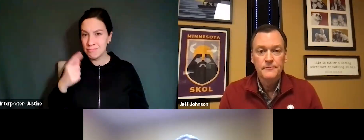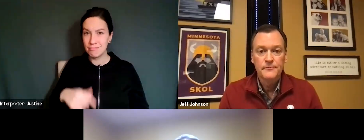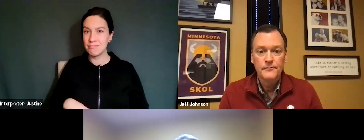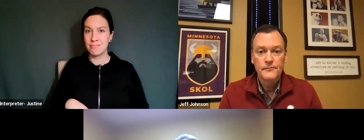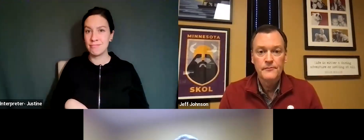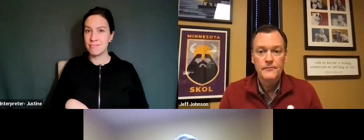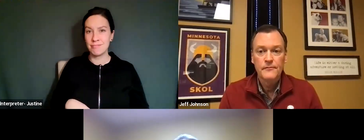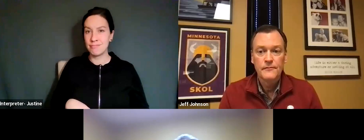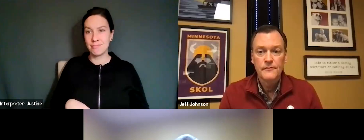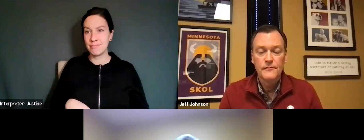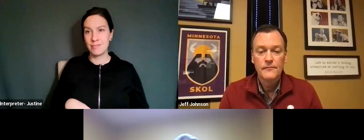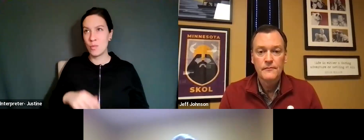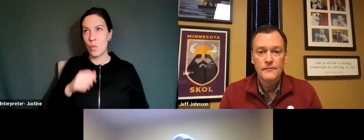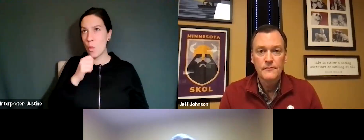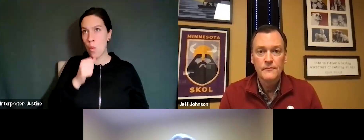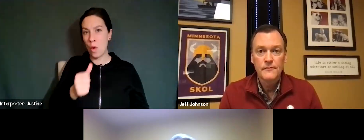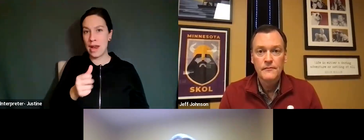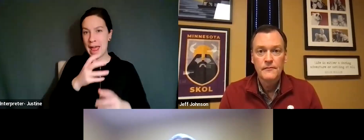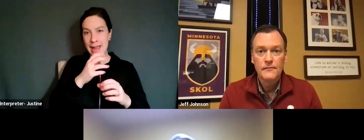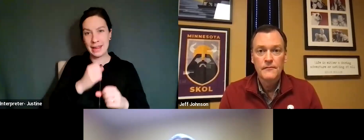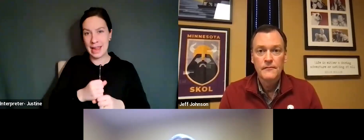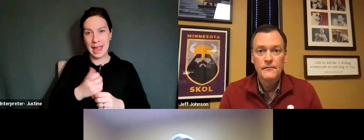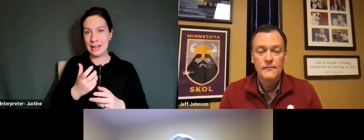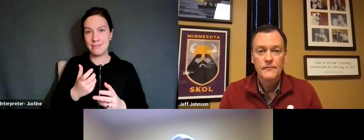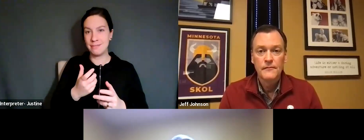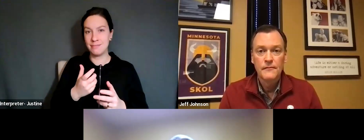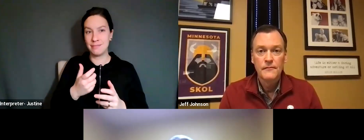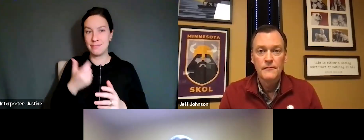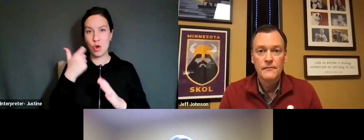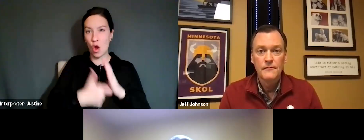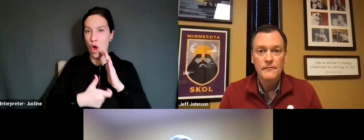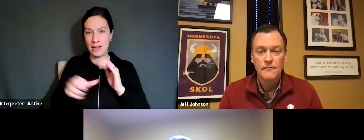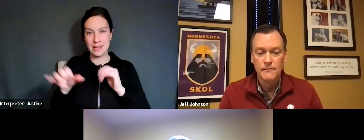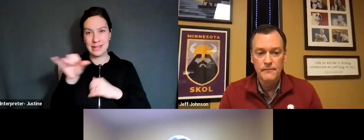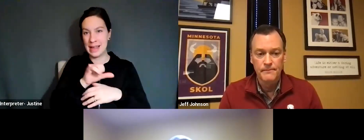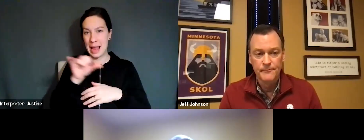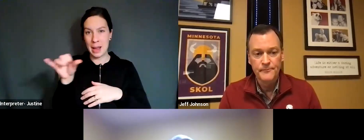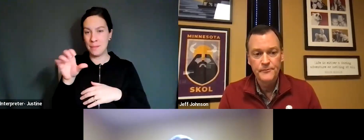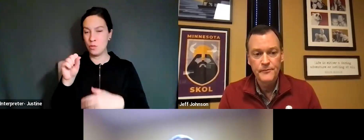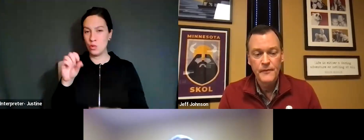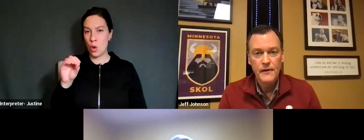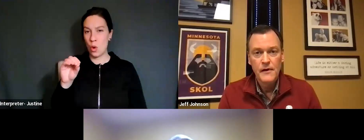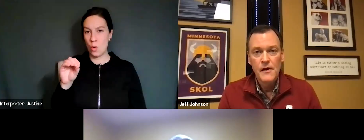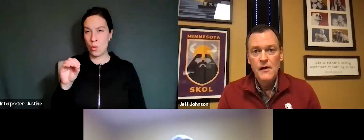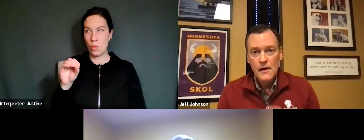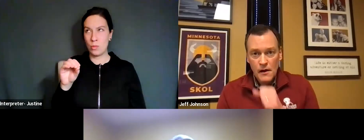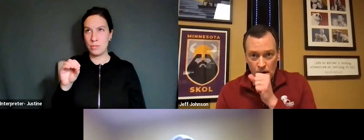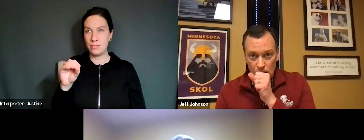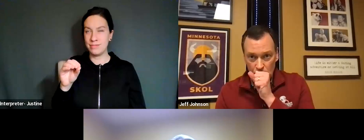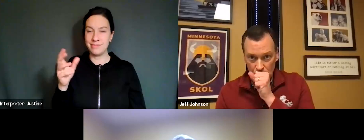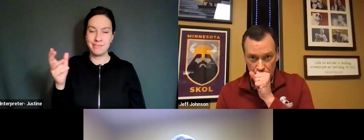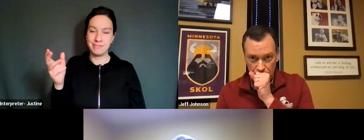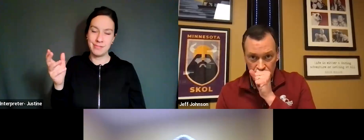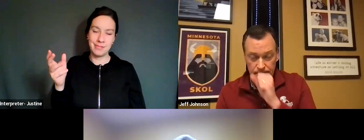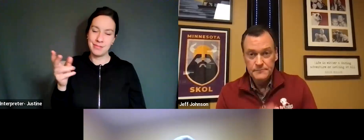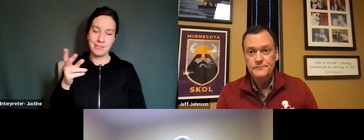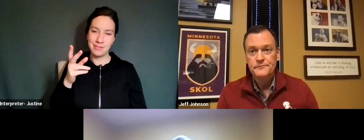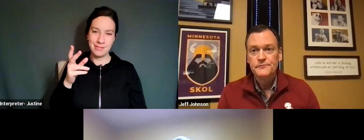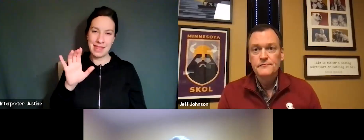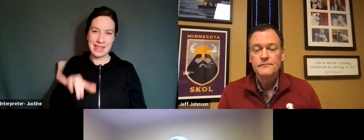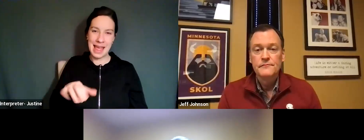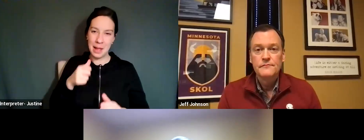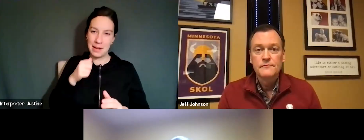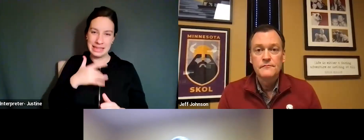this, selling a dog on the side. So I think that because of that, you don't see as big of a problem. I